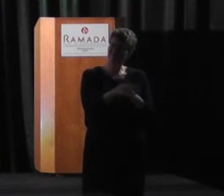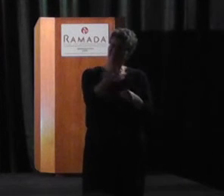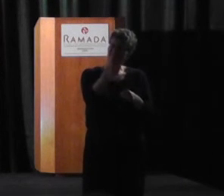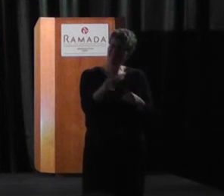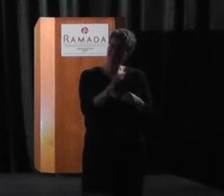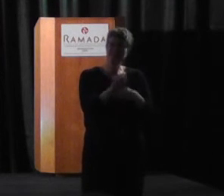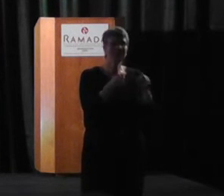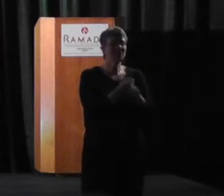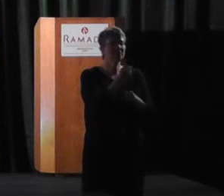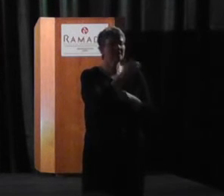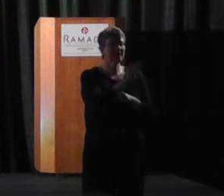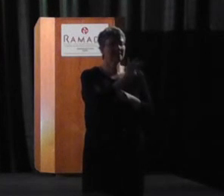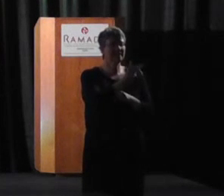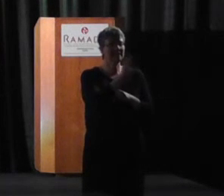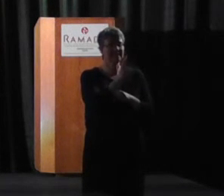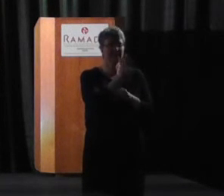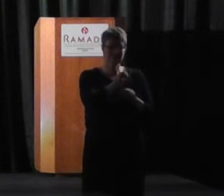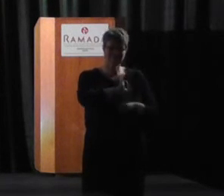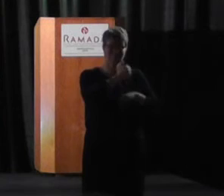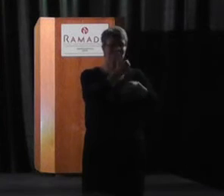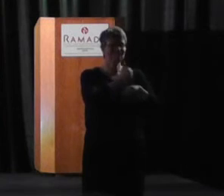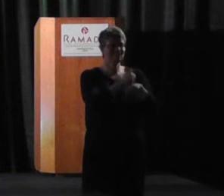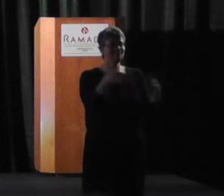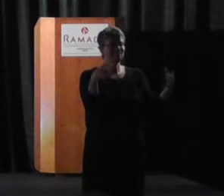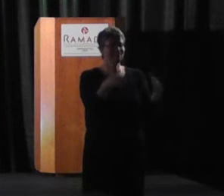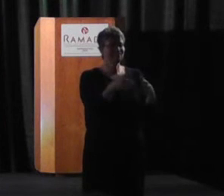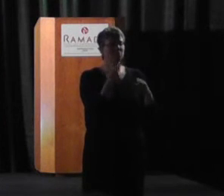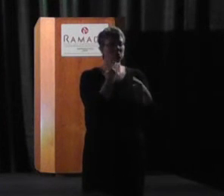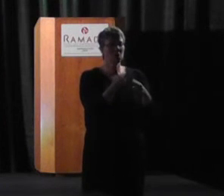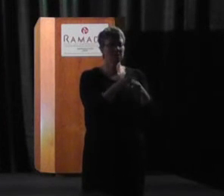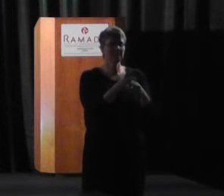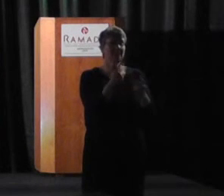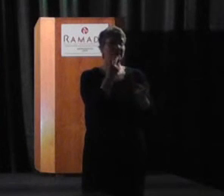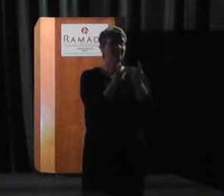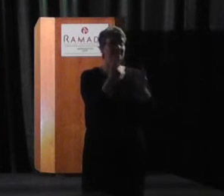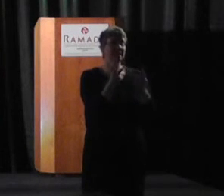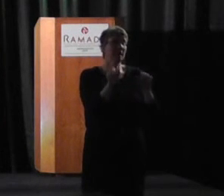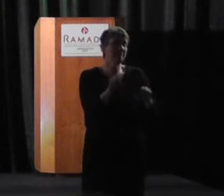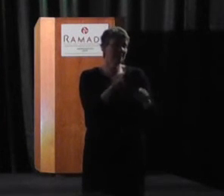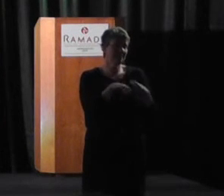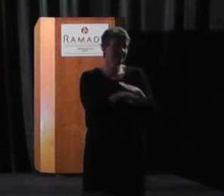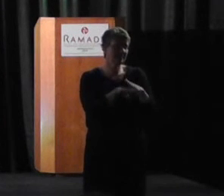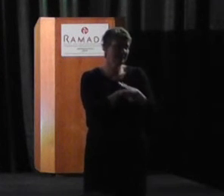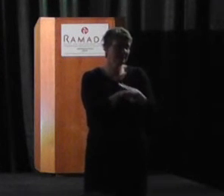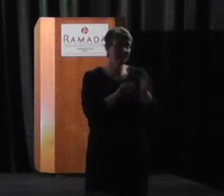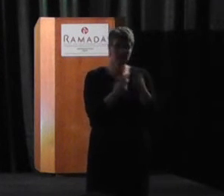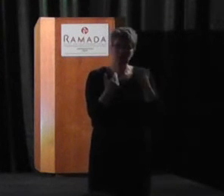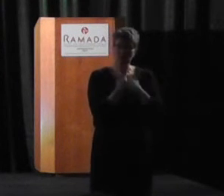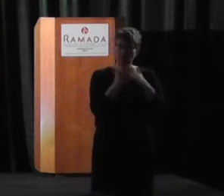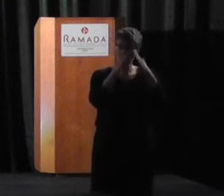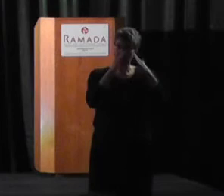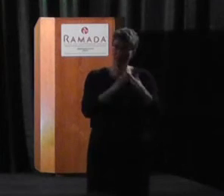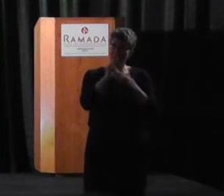1986, she introduced Visitability, requiring new homes to be built with no step entrances, wider doors and